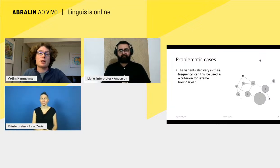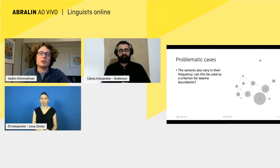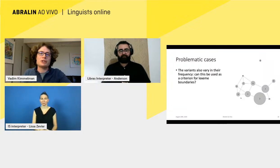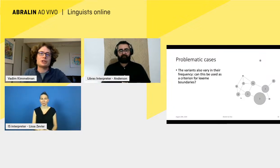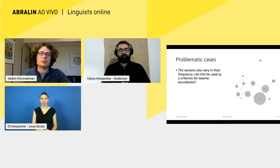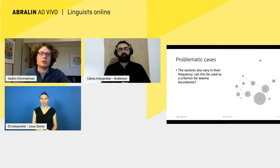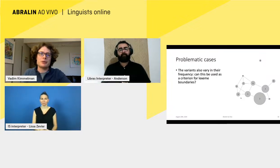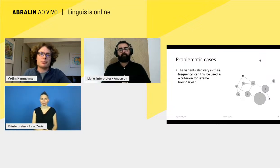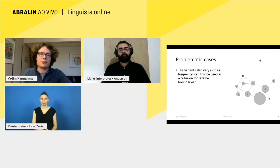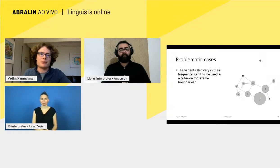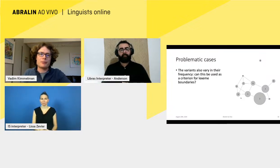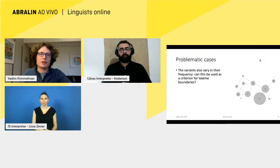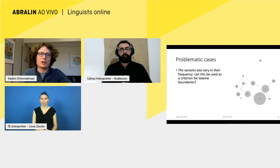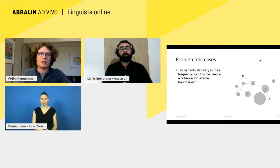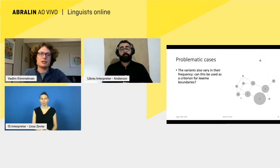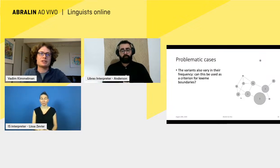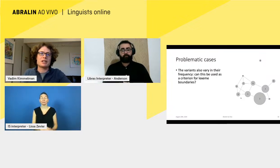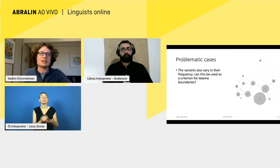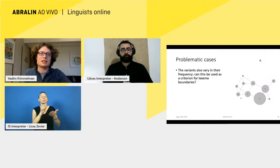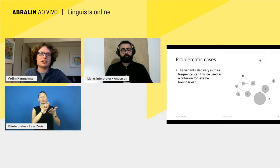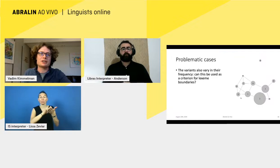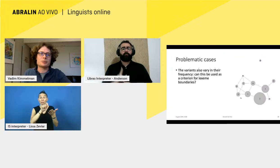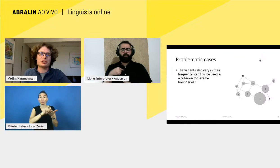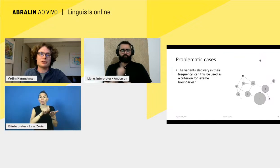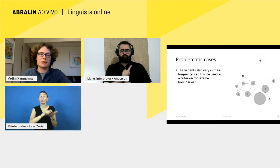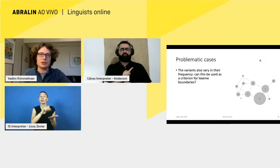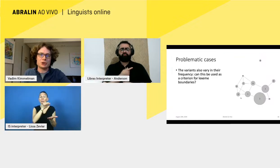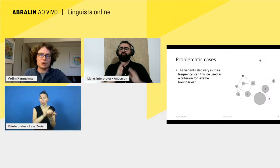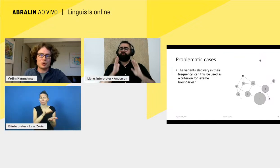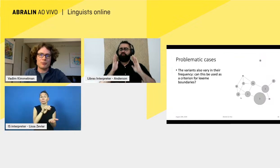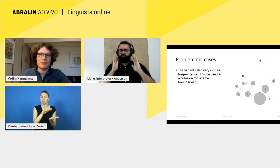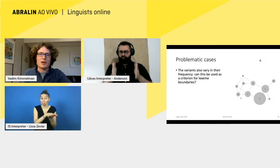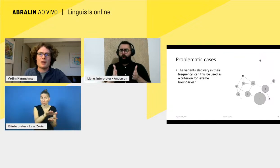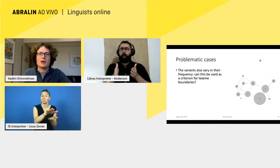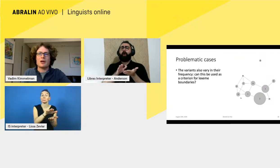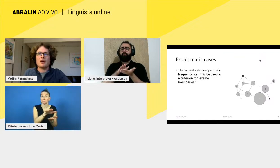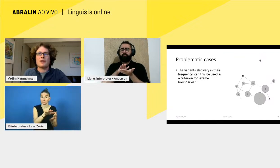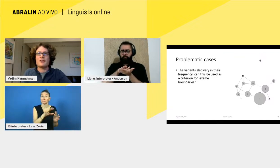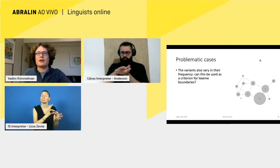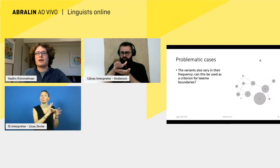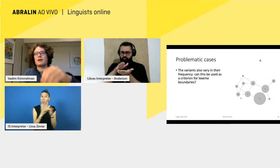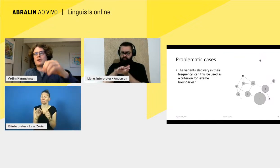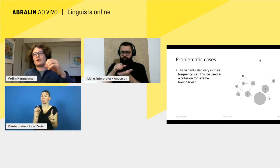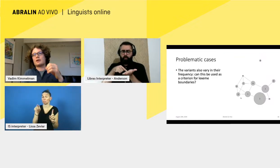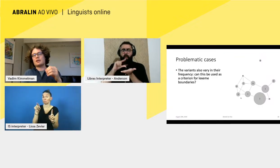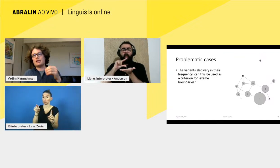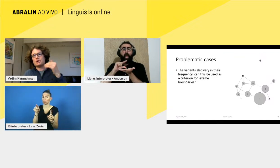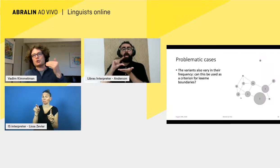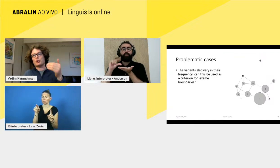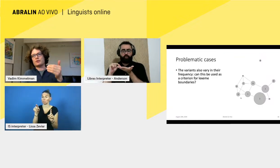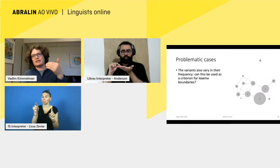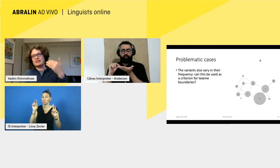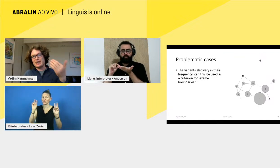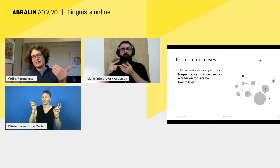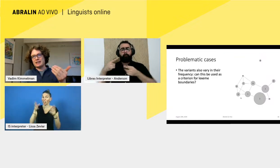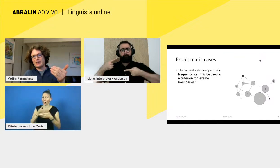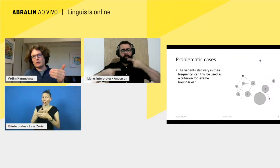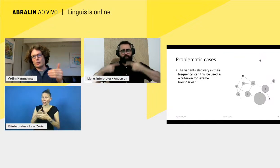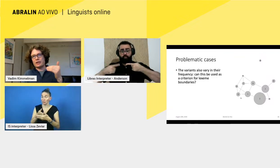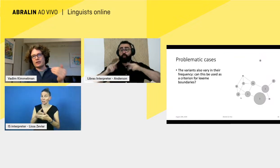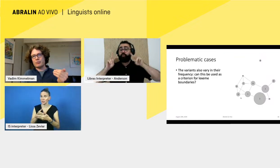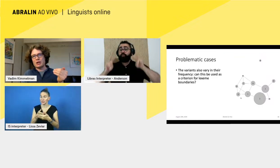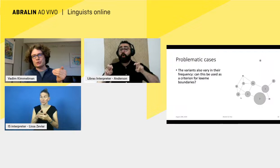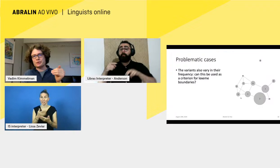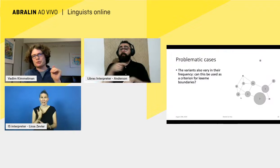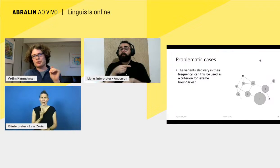We have published a paper discussing this specific issue, the issue of